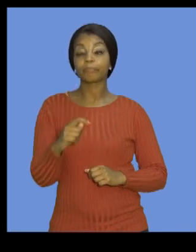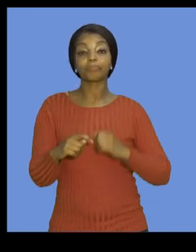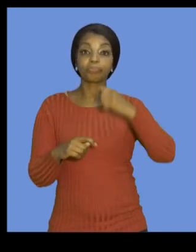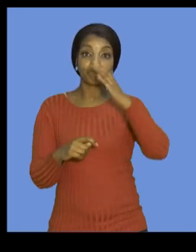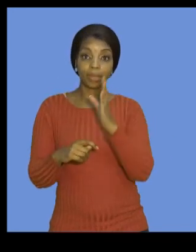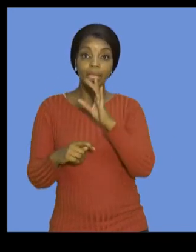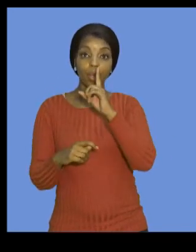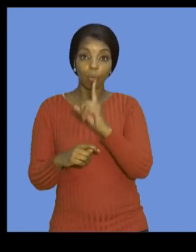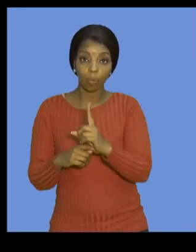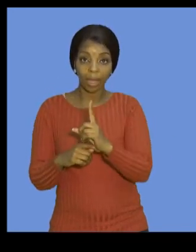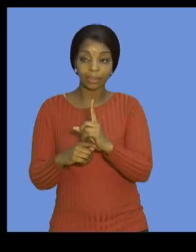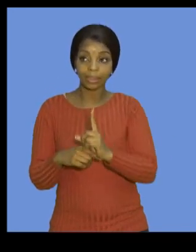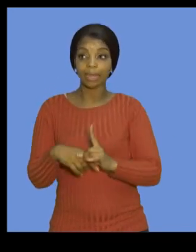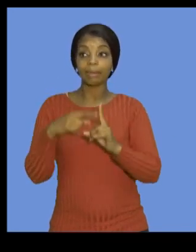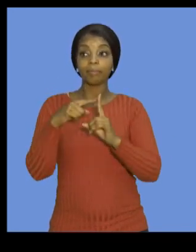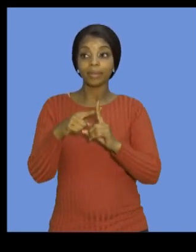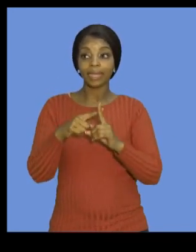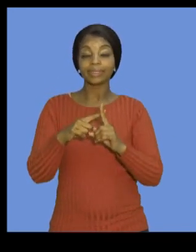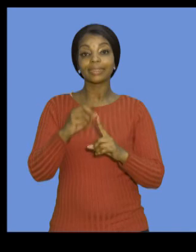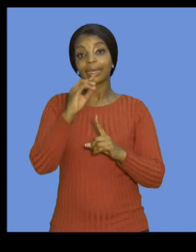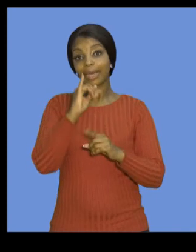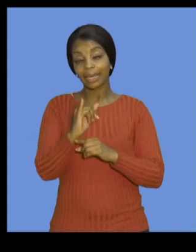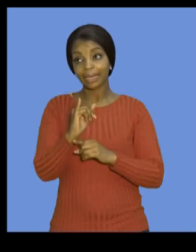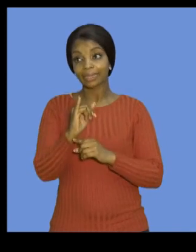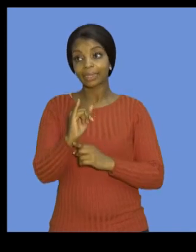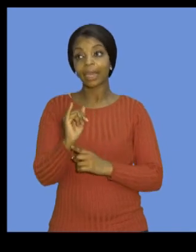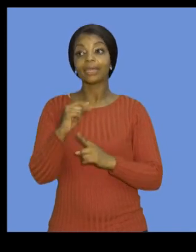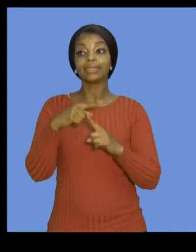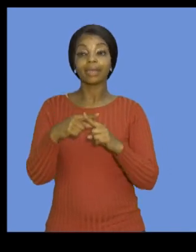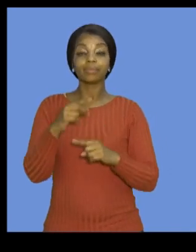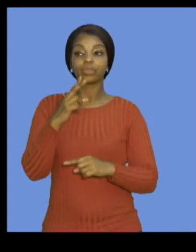I multiplied by the 30, which is